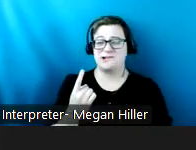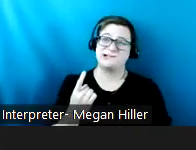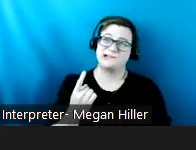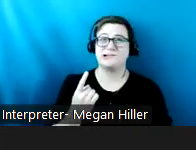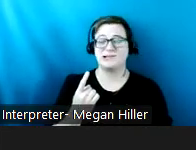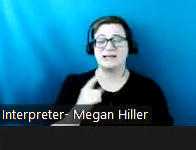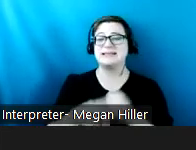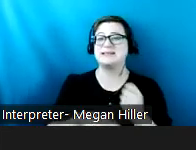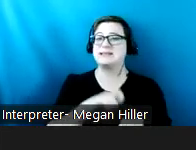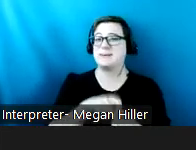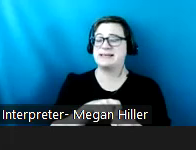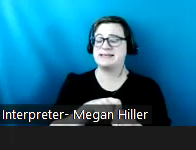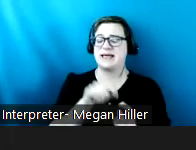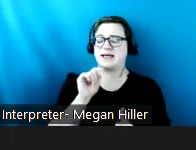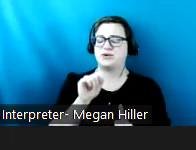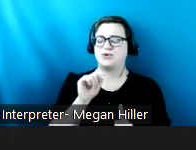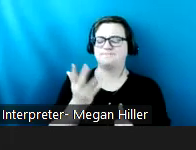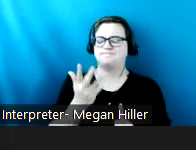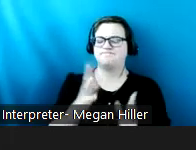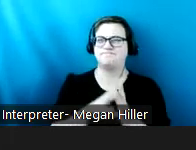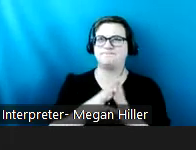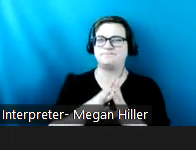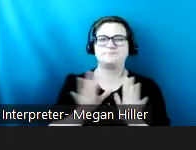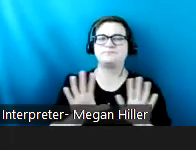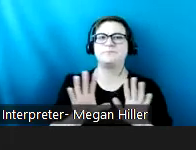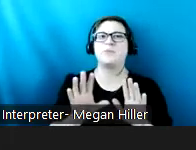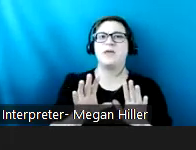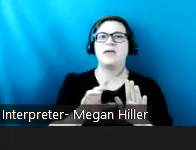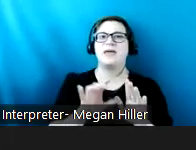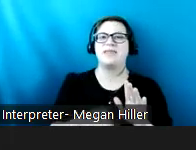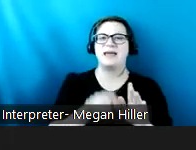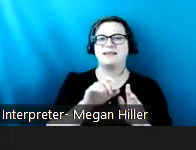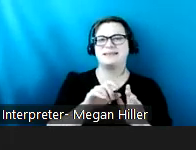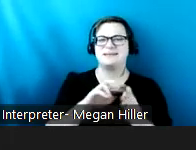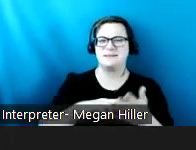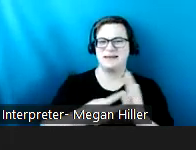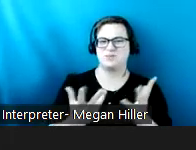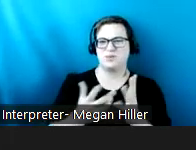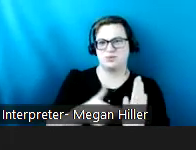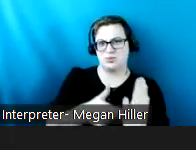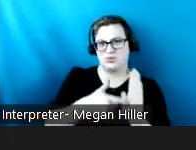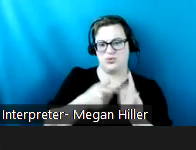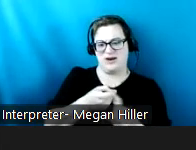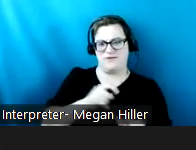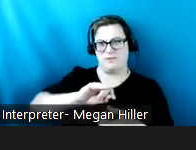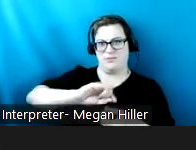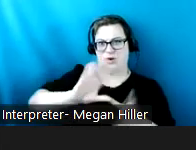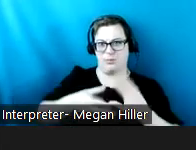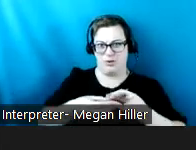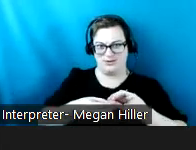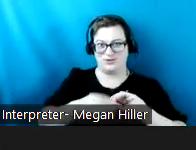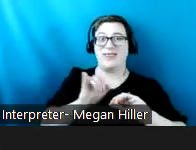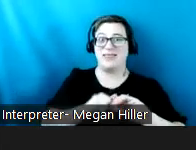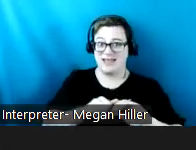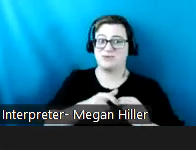is specific to, or that one starts going into what's required from the comprehensive. So that one requires it being completed